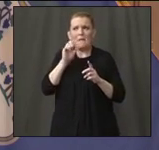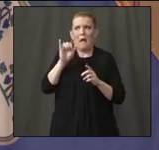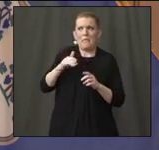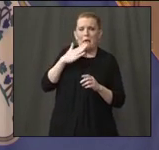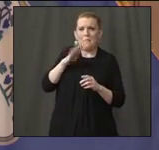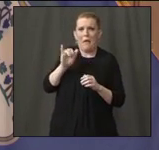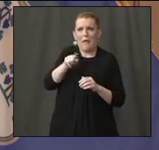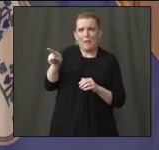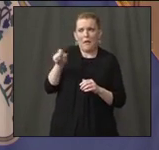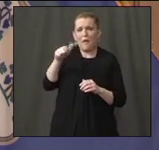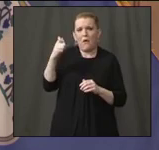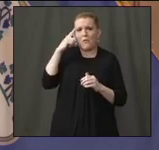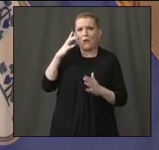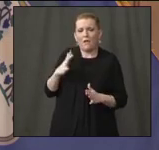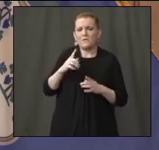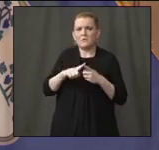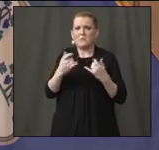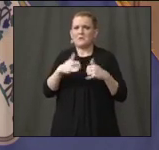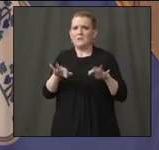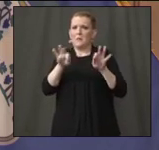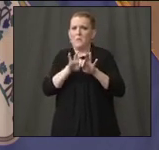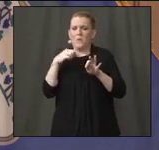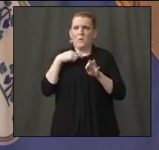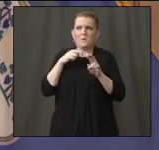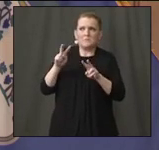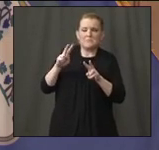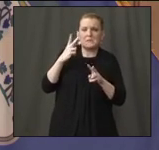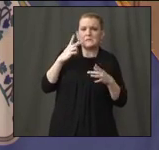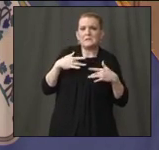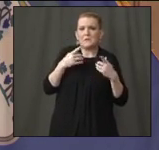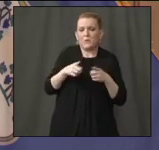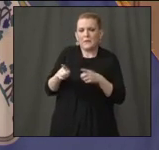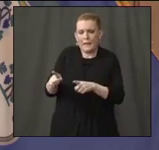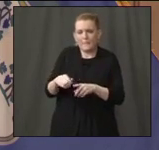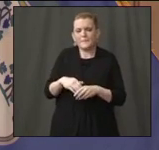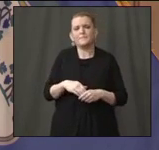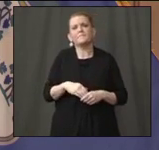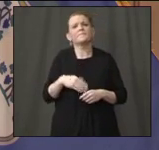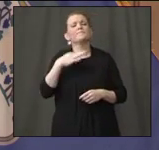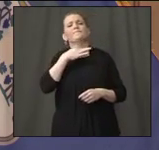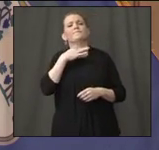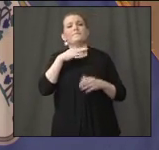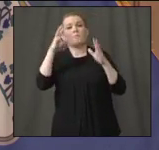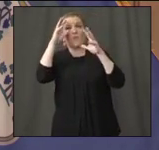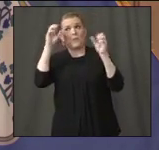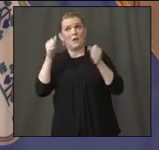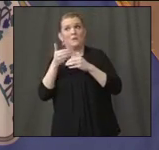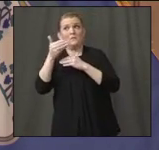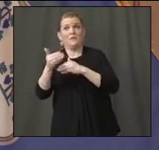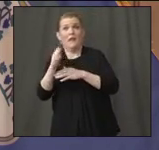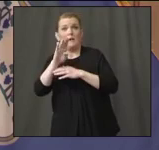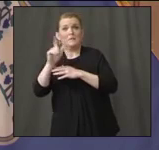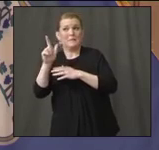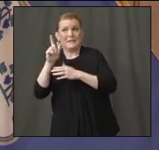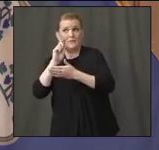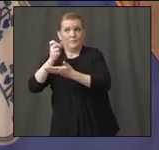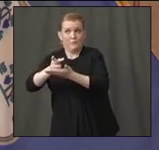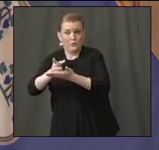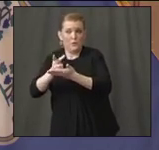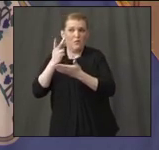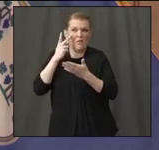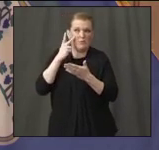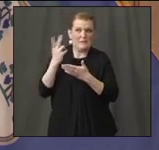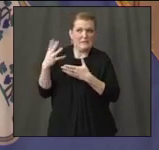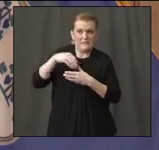money in the next bill, the forced supplemental, which will come up. The president in that bill is most interested in transportation infrastructure, as am